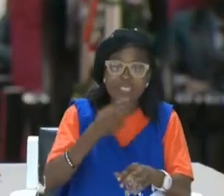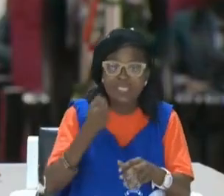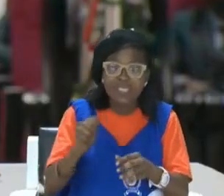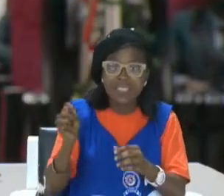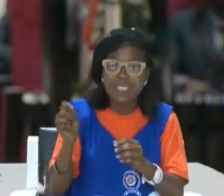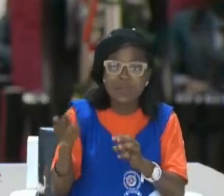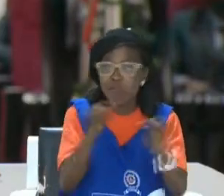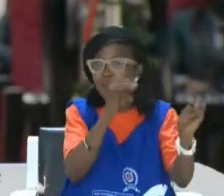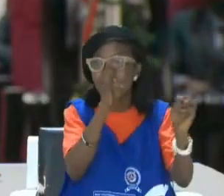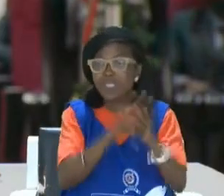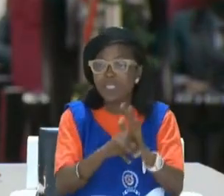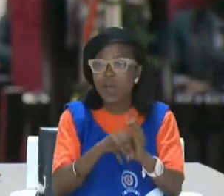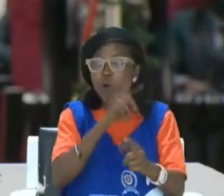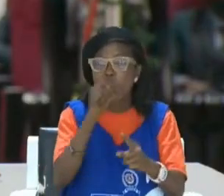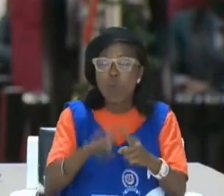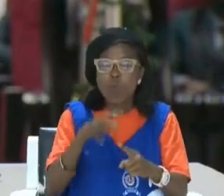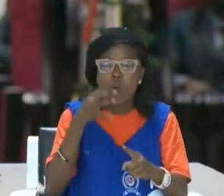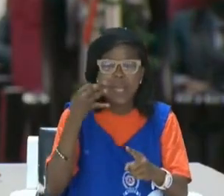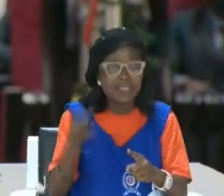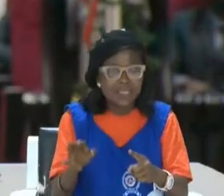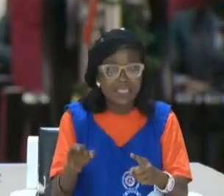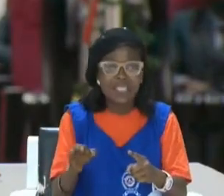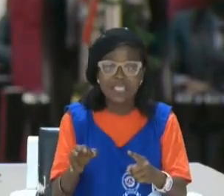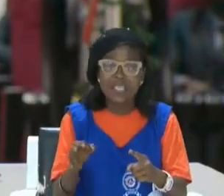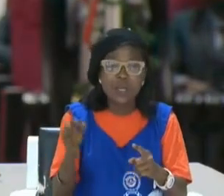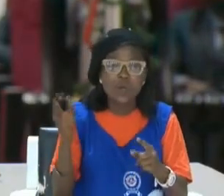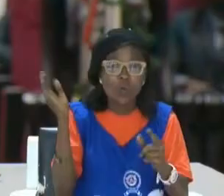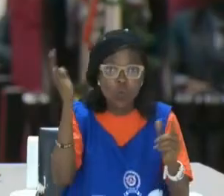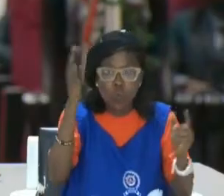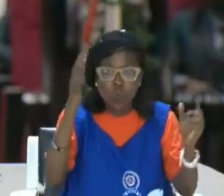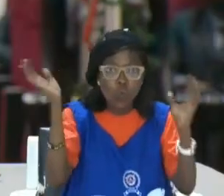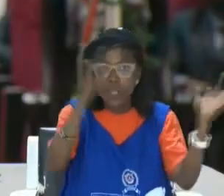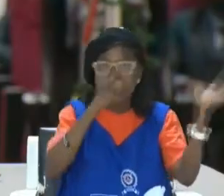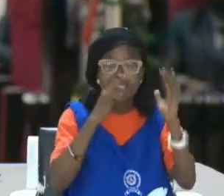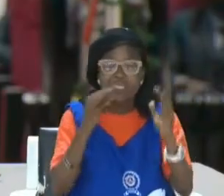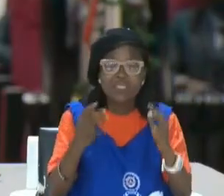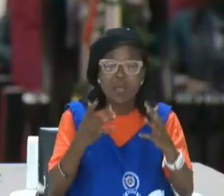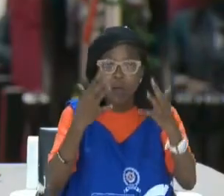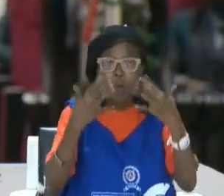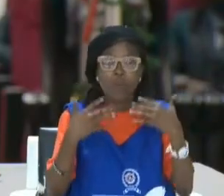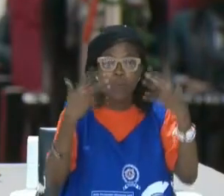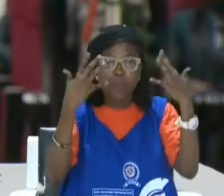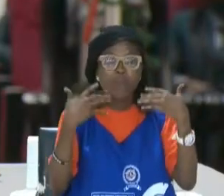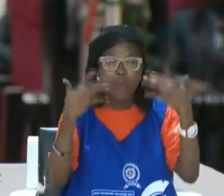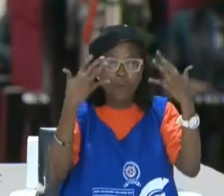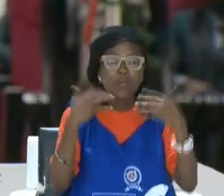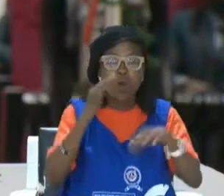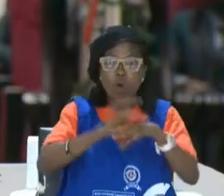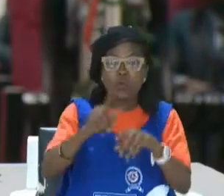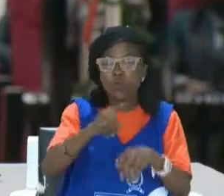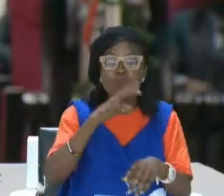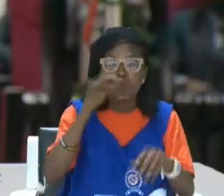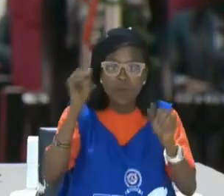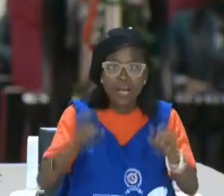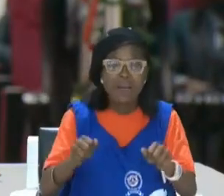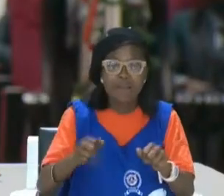When the wind is blowing on you, you can feel the effect, but you can't see it.